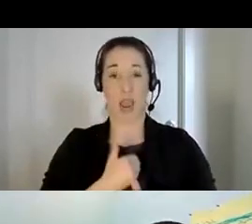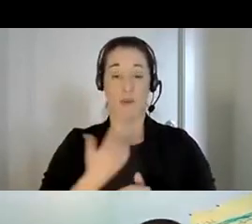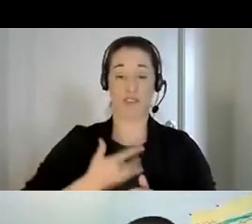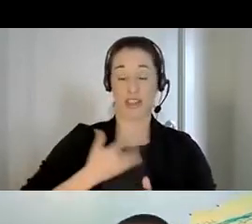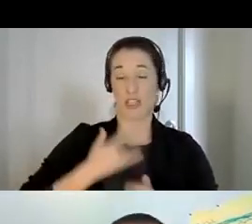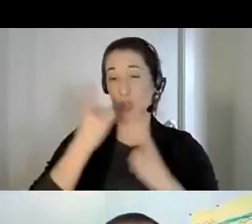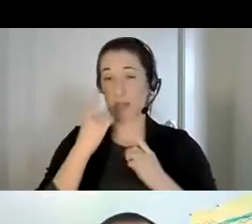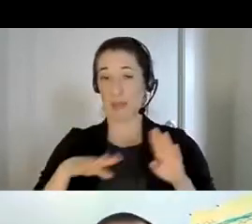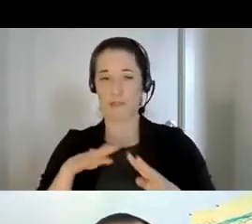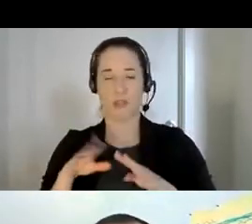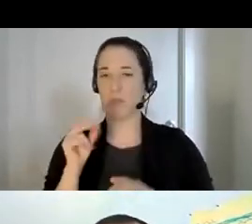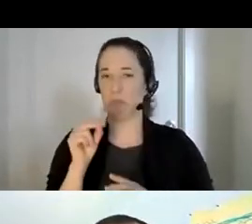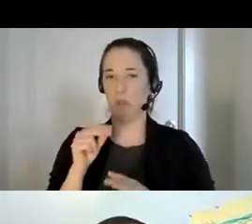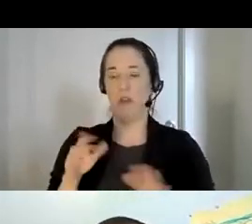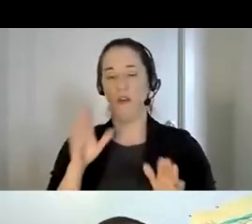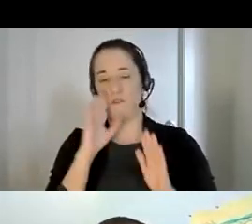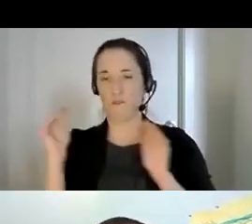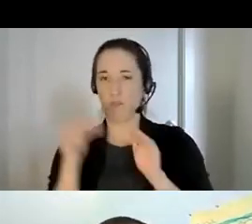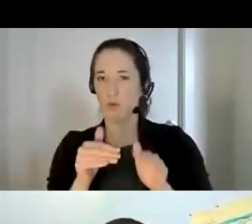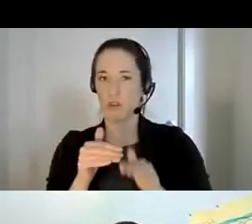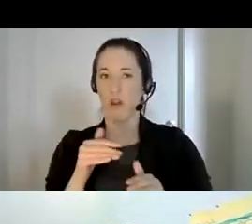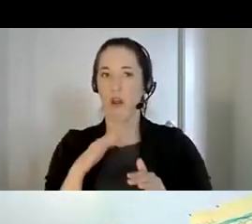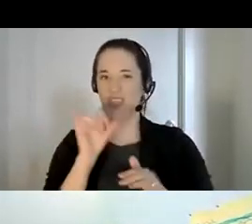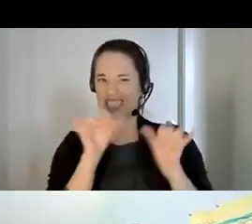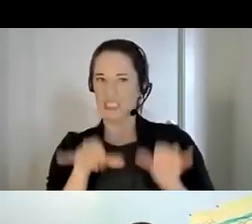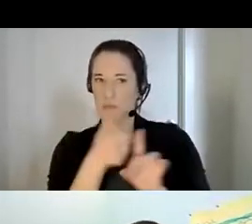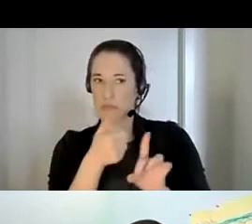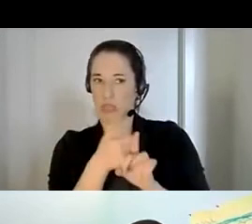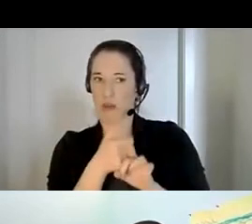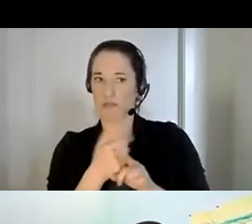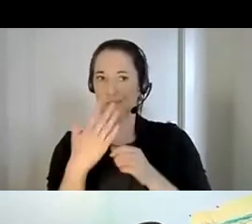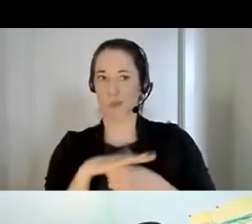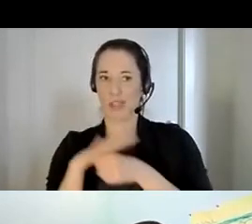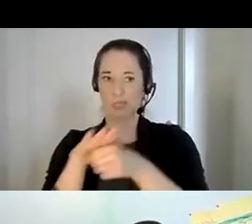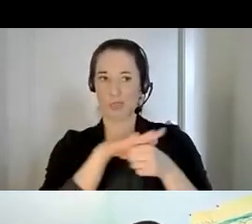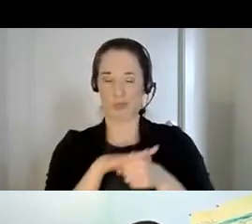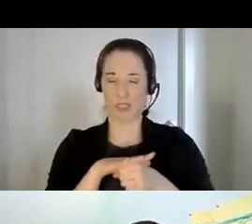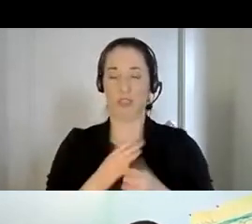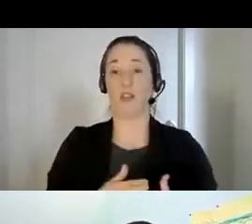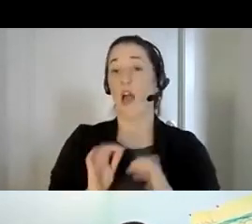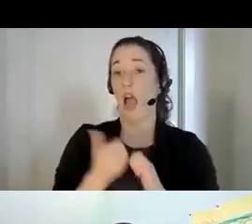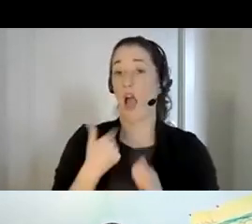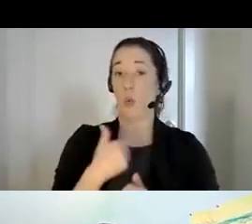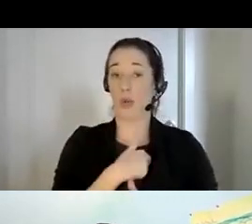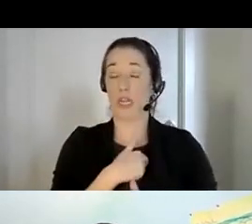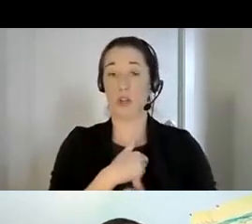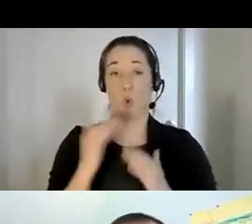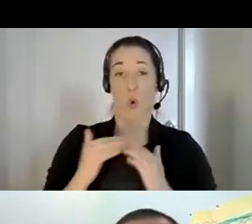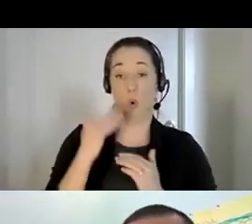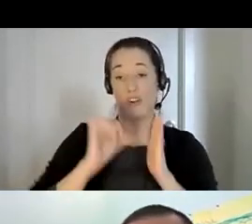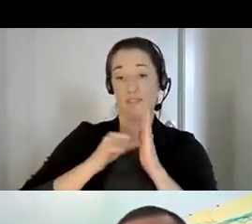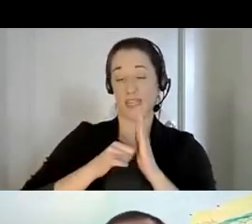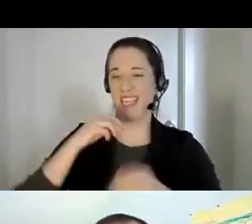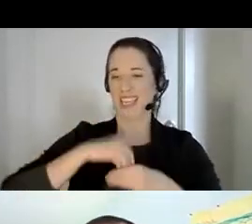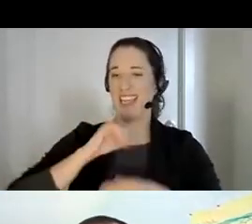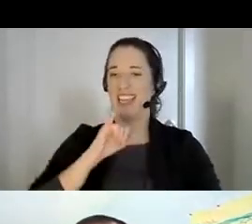toward oppressive systems. And as an example of how we tend to emphasize internal factors, let me share